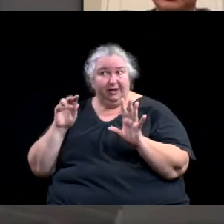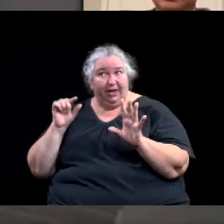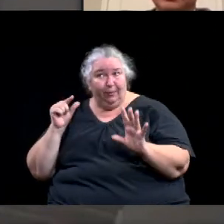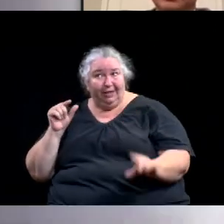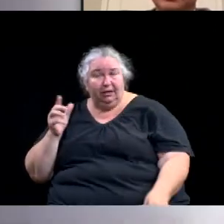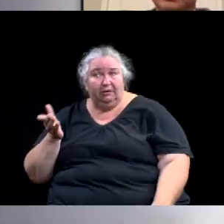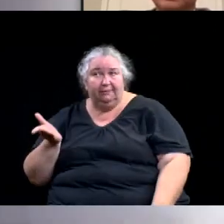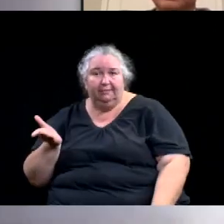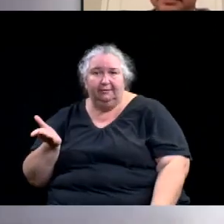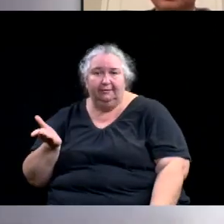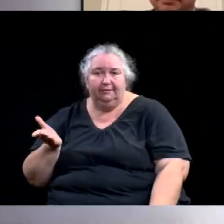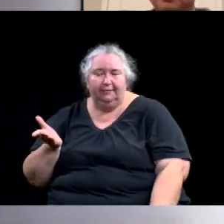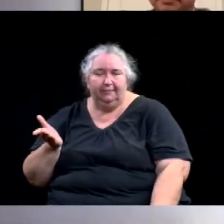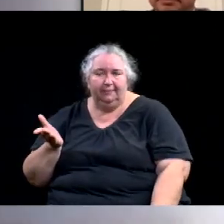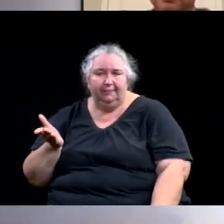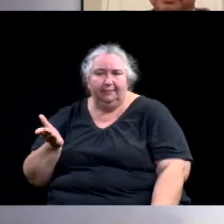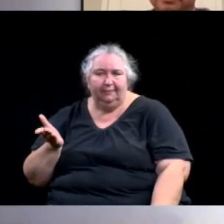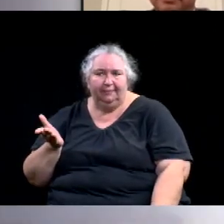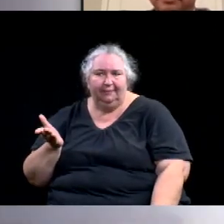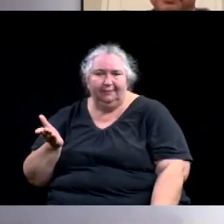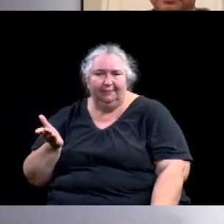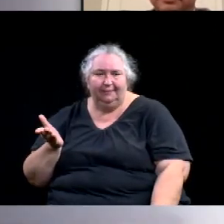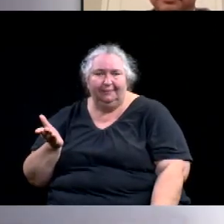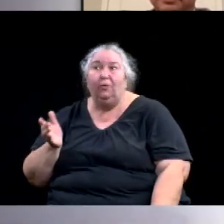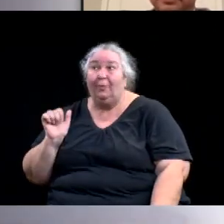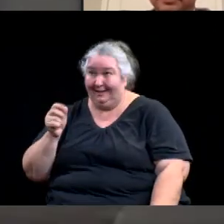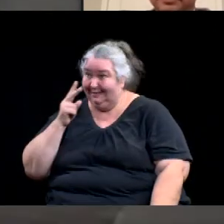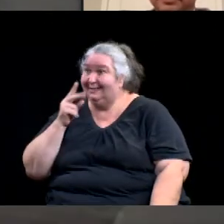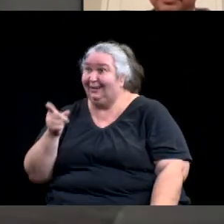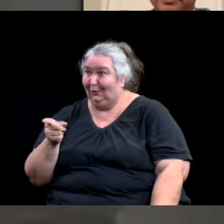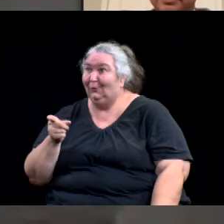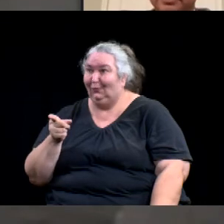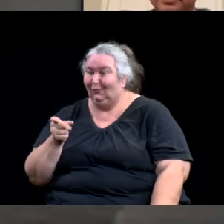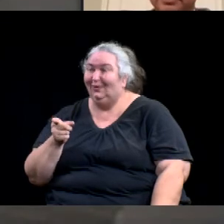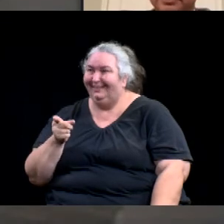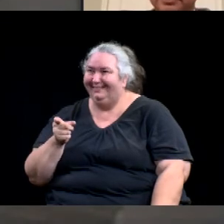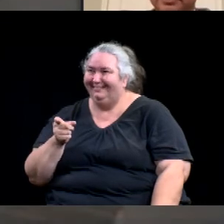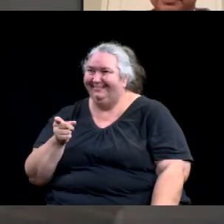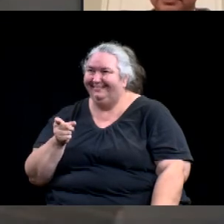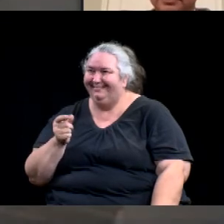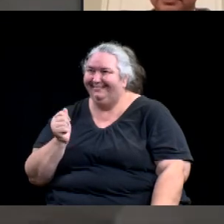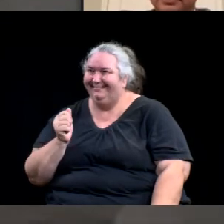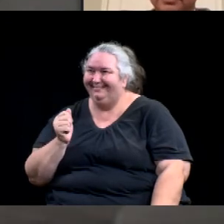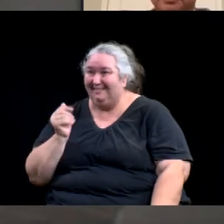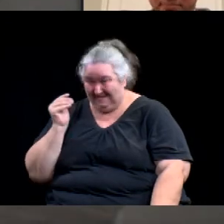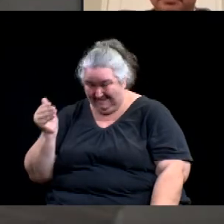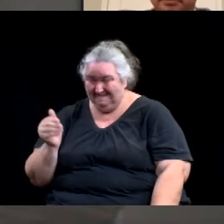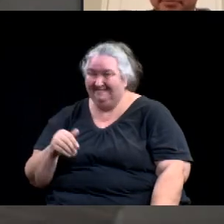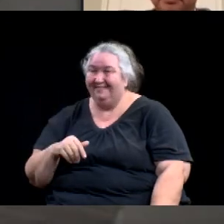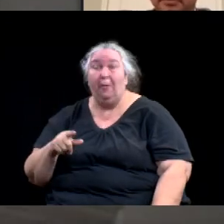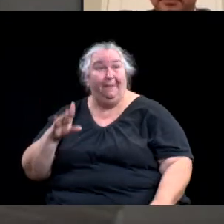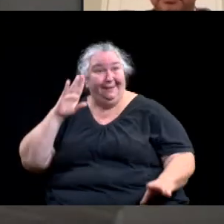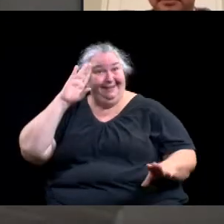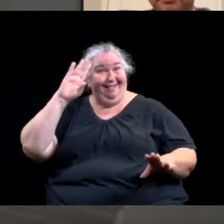Hello? Yes, sir. Okay. Hi, Mr. Herring. Can you hear me now? Yes, sir.